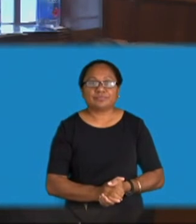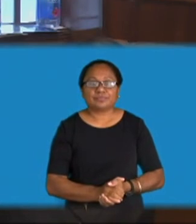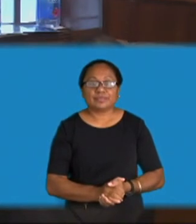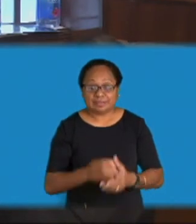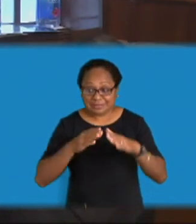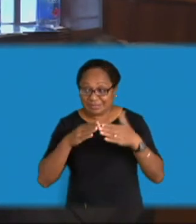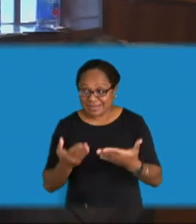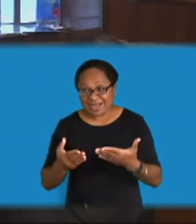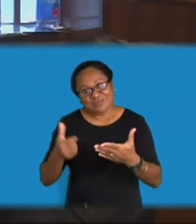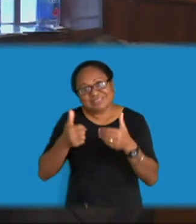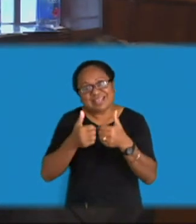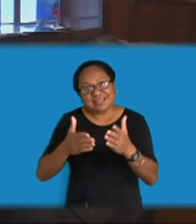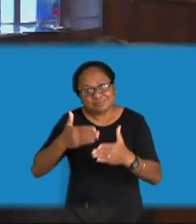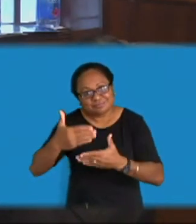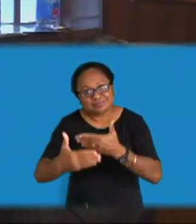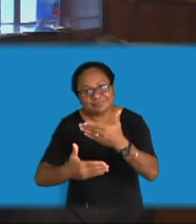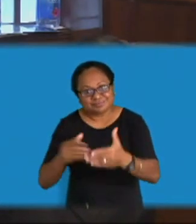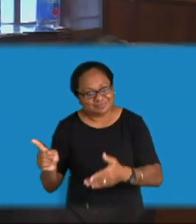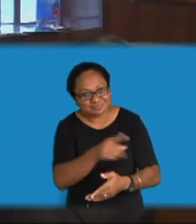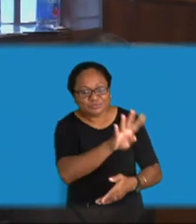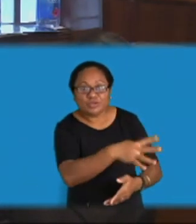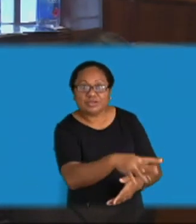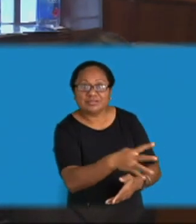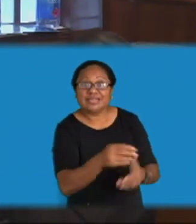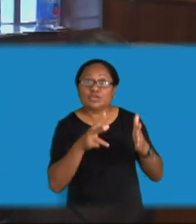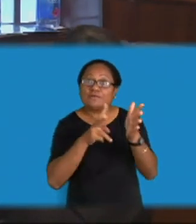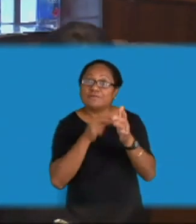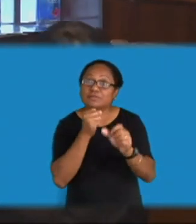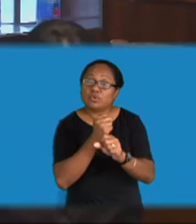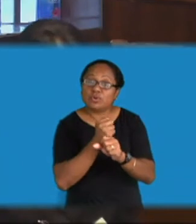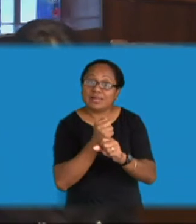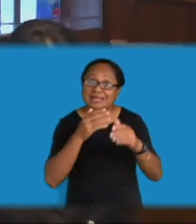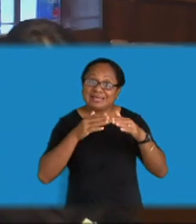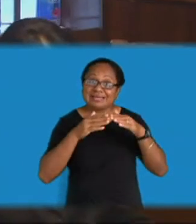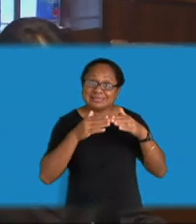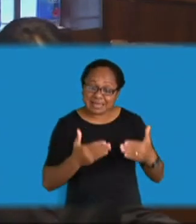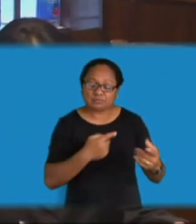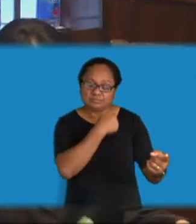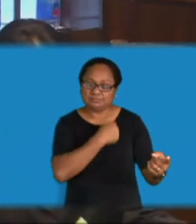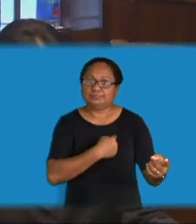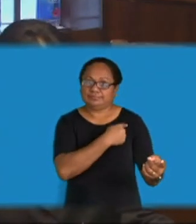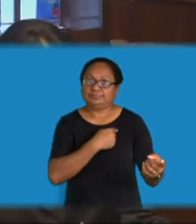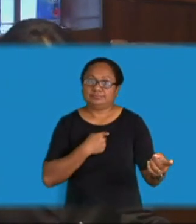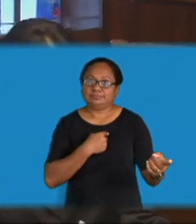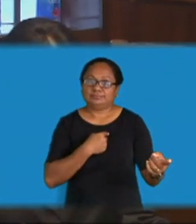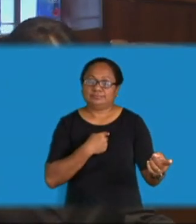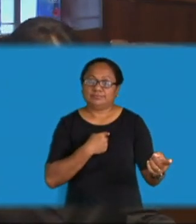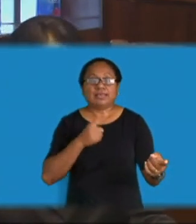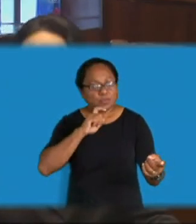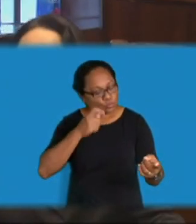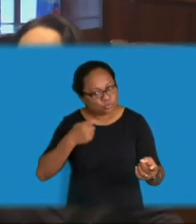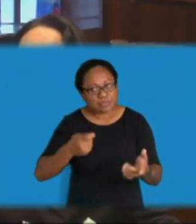Madam Speaker, and this is very important, what's called a Gold Mine Limited has given a commitment that they will continue paying